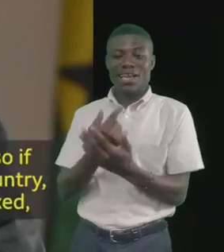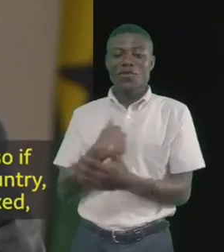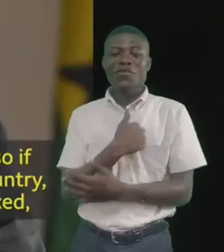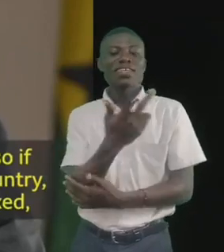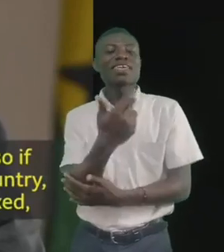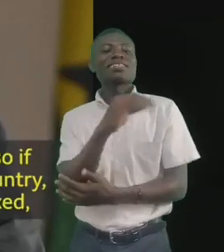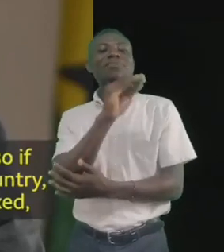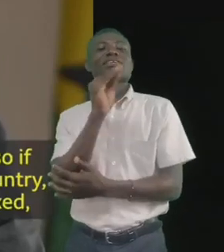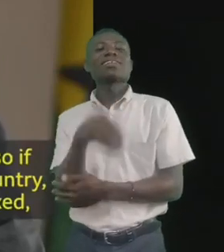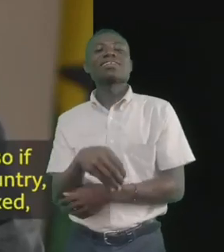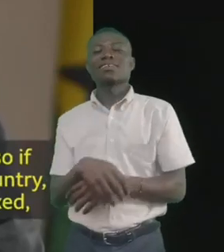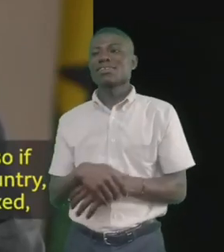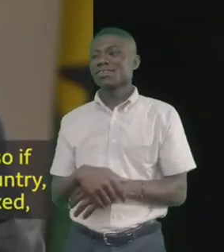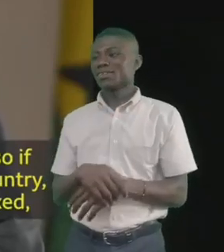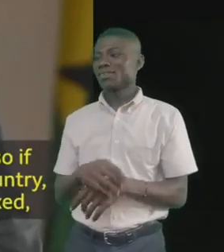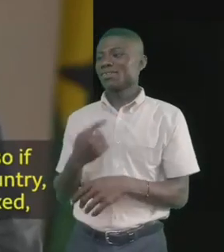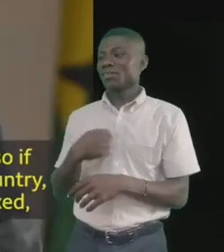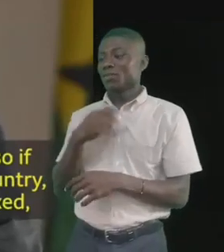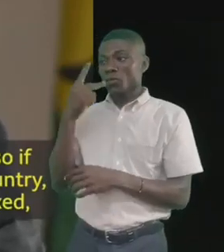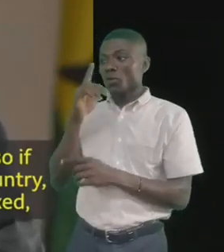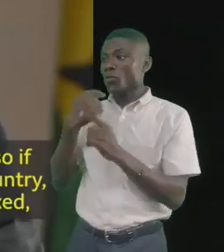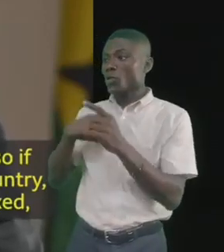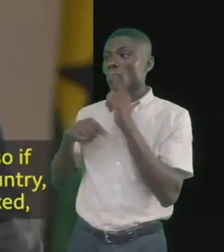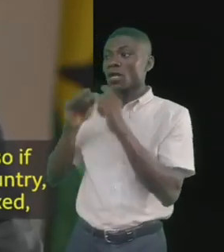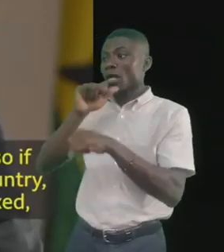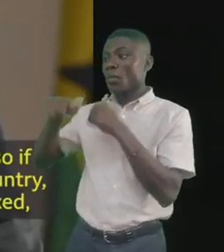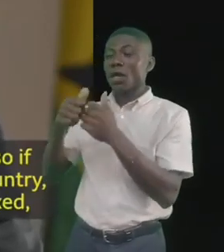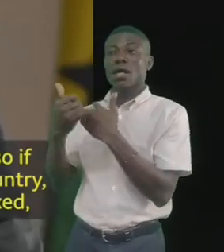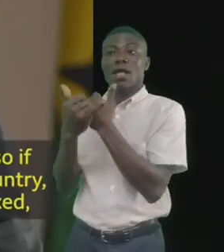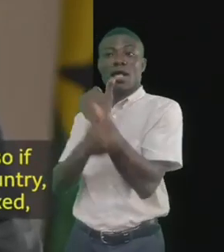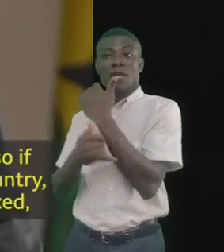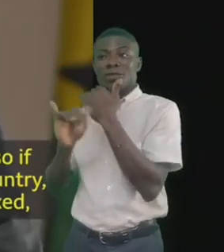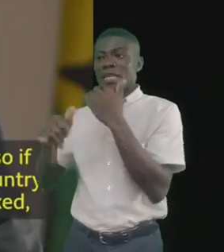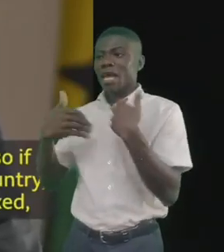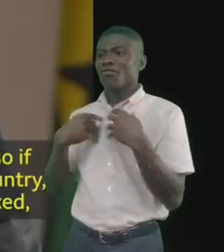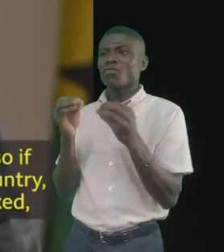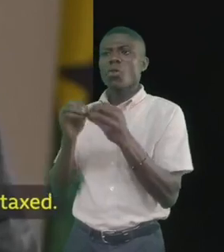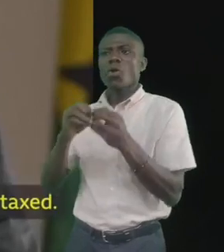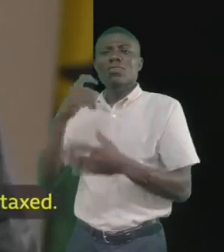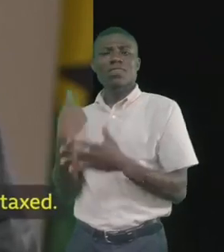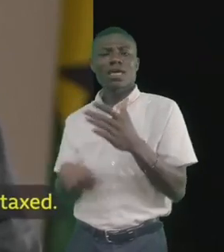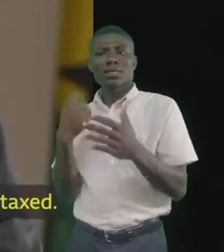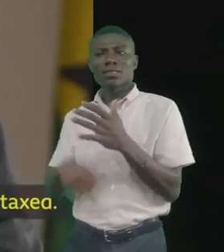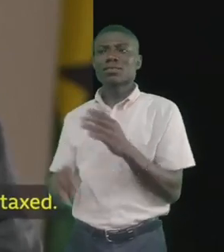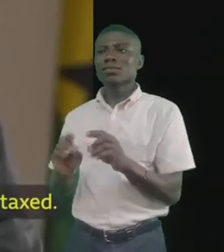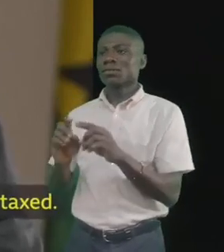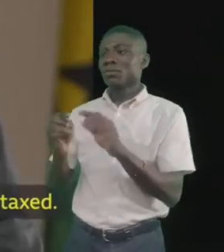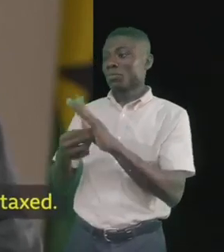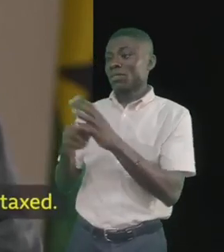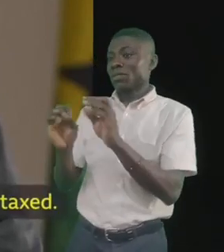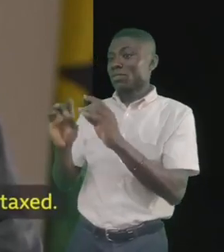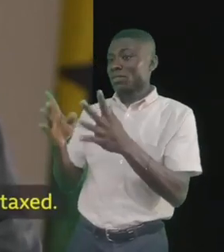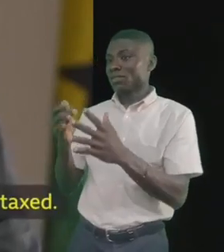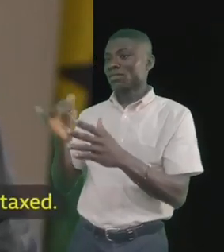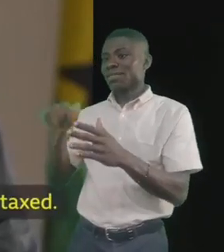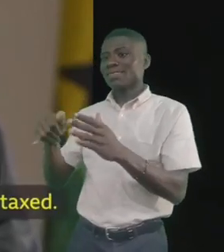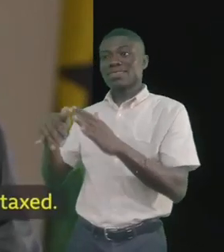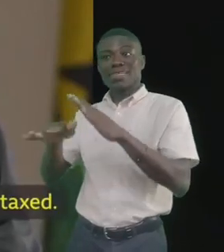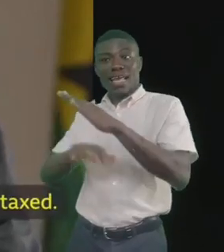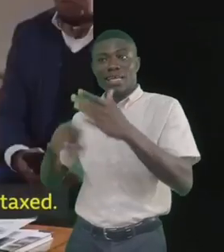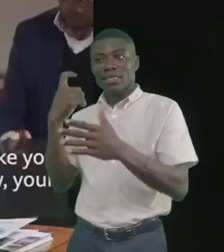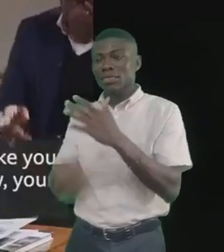we're at 13%. So it's as if you're talking about a country which is already overtaxed, if anything at all,